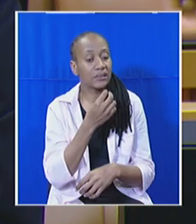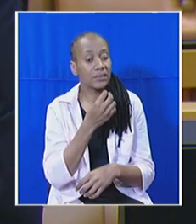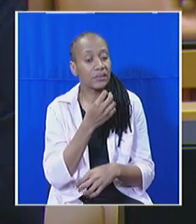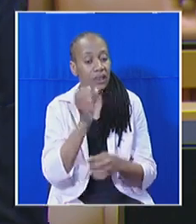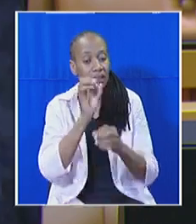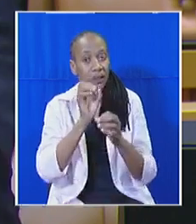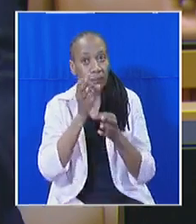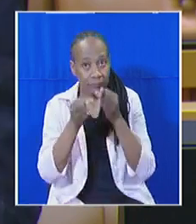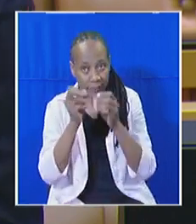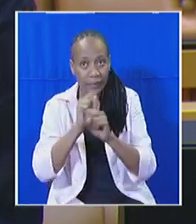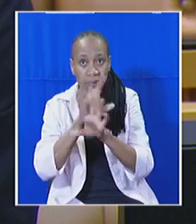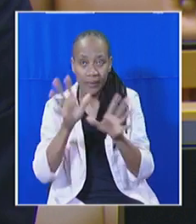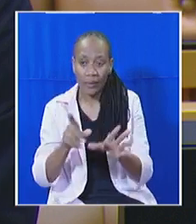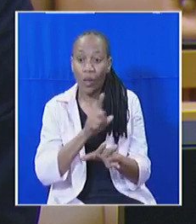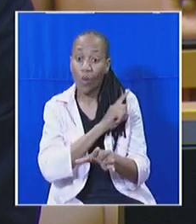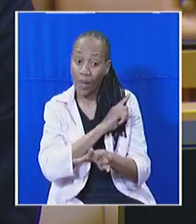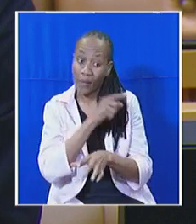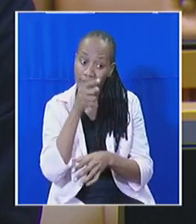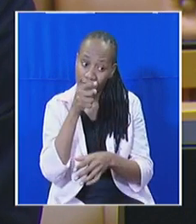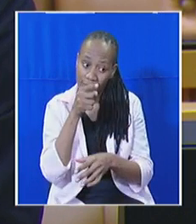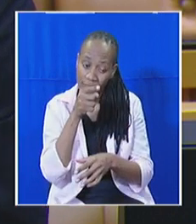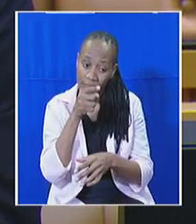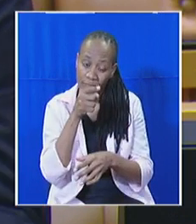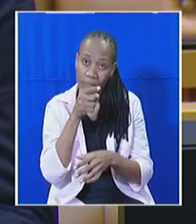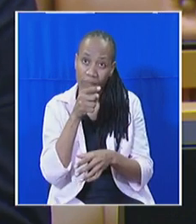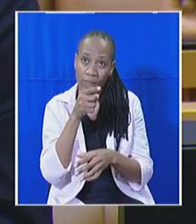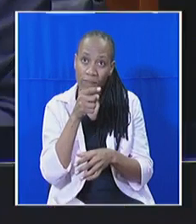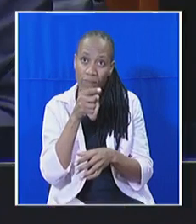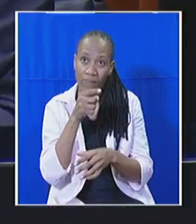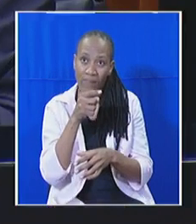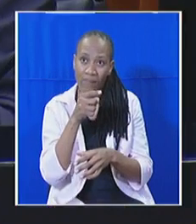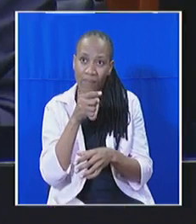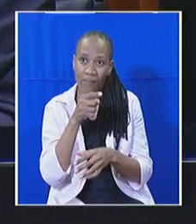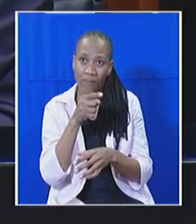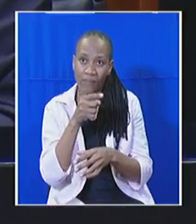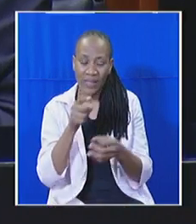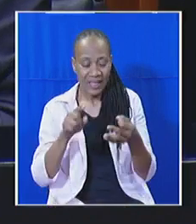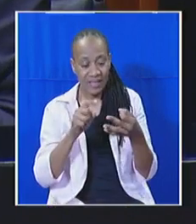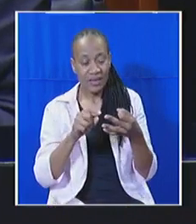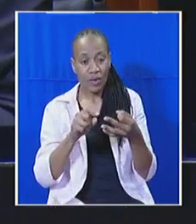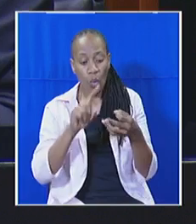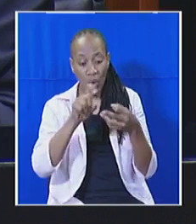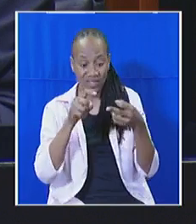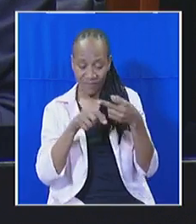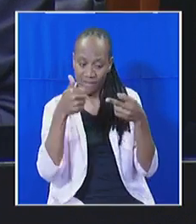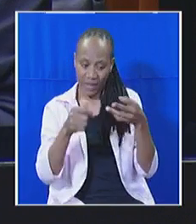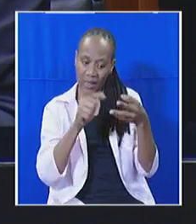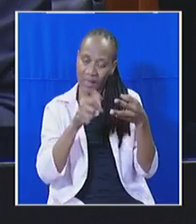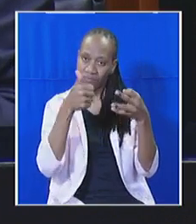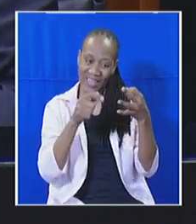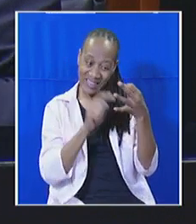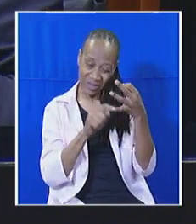member to remind him so that he can answer the question fully. No, I have. The latter part of the question wasn't responded to. Yes, I have passed